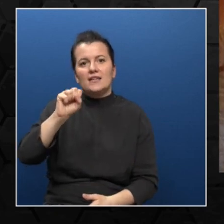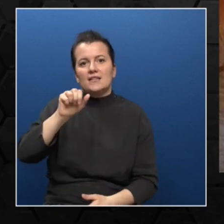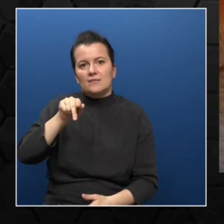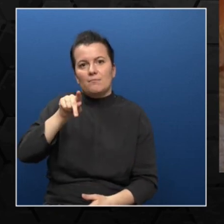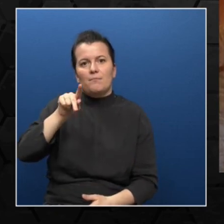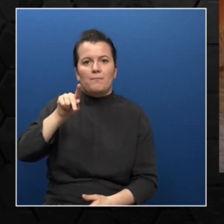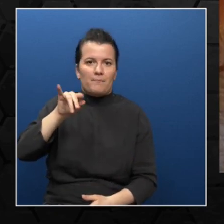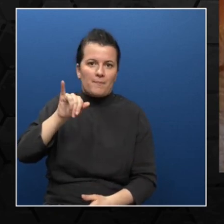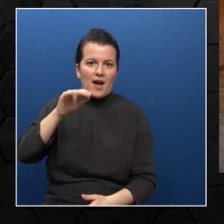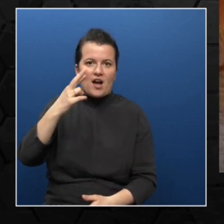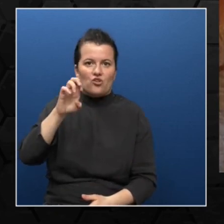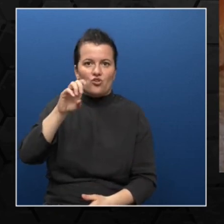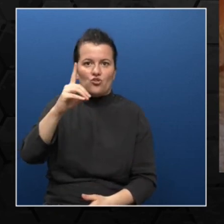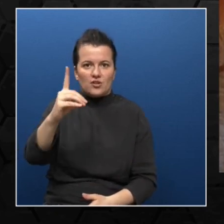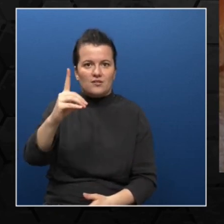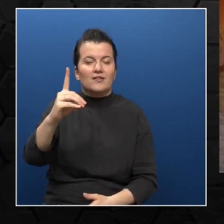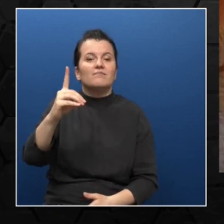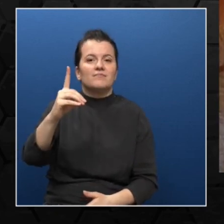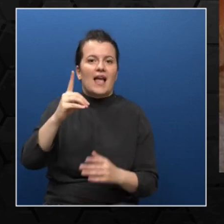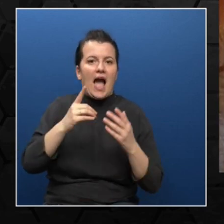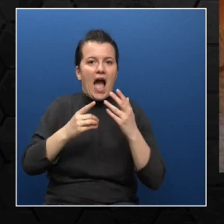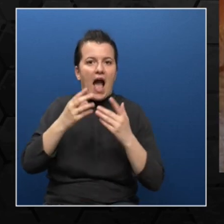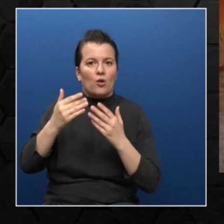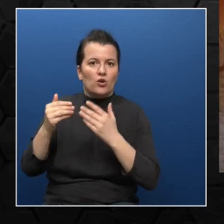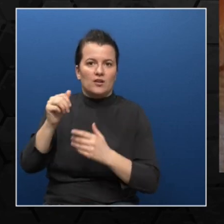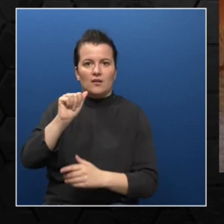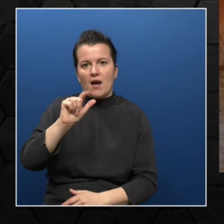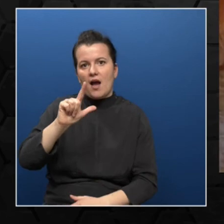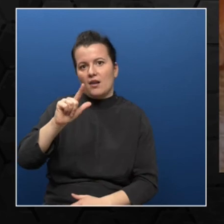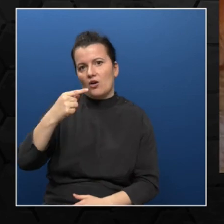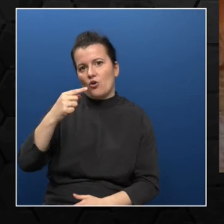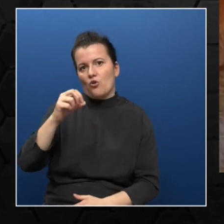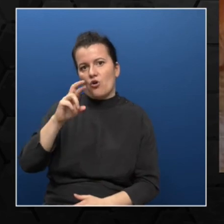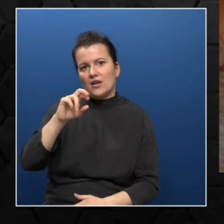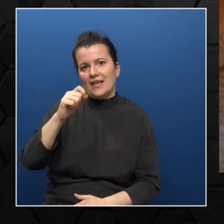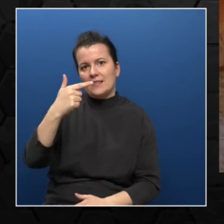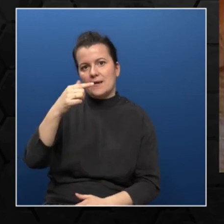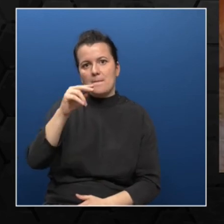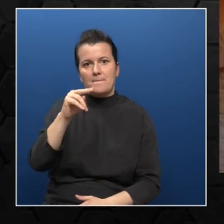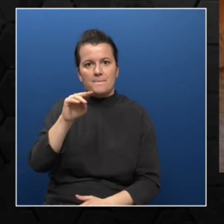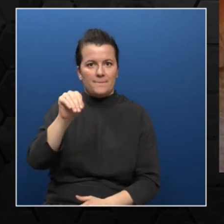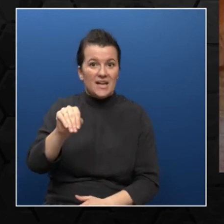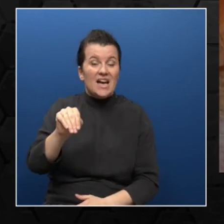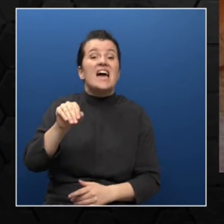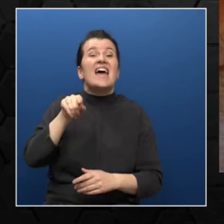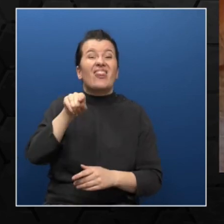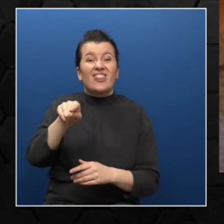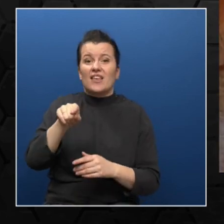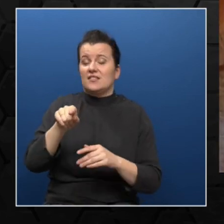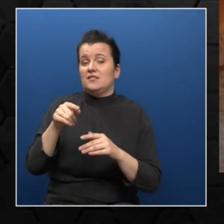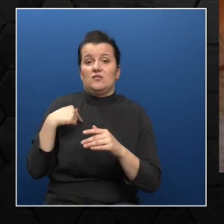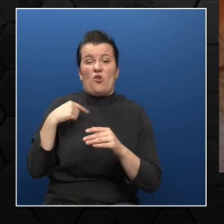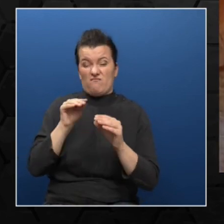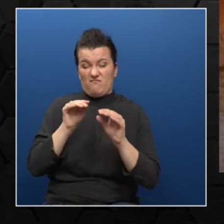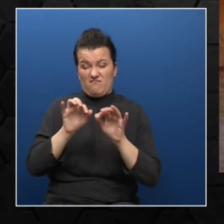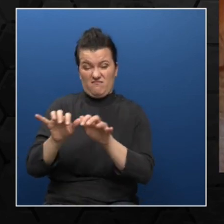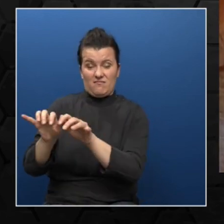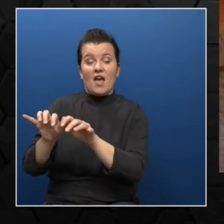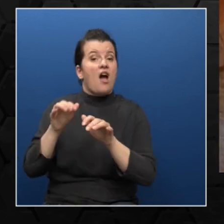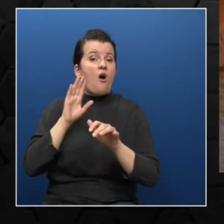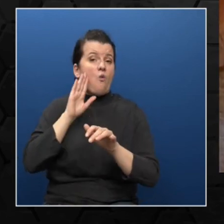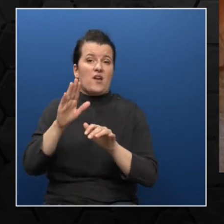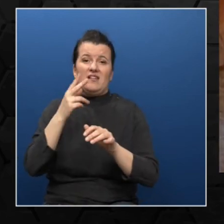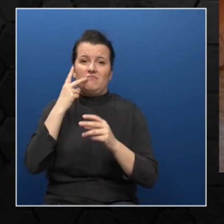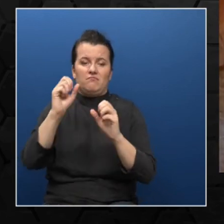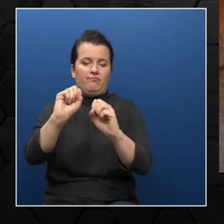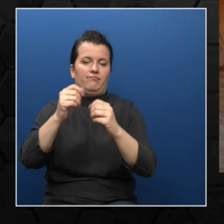done a review of all the bio-inspired algorithms and the ones which have been the best so far. So yeah, I would probably recommend research